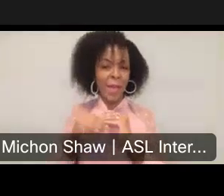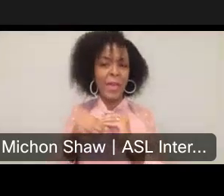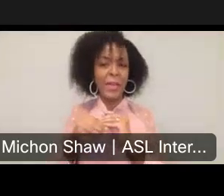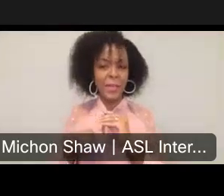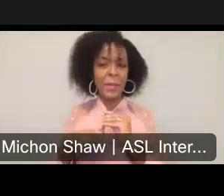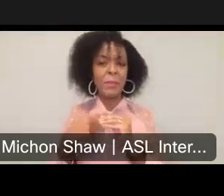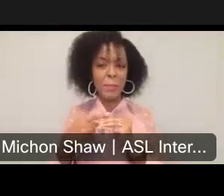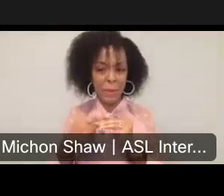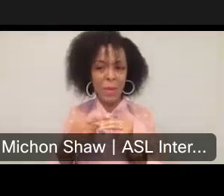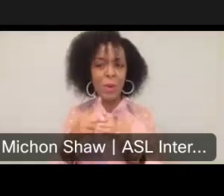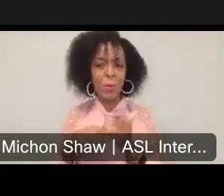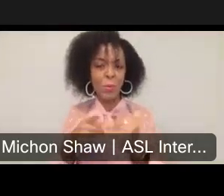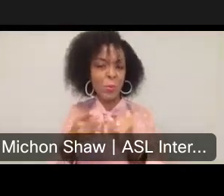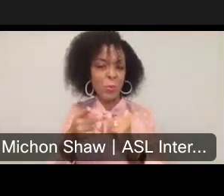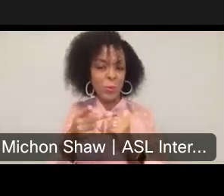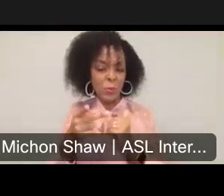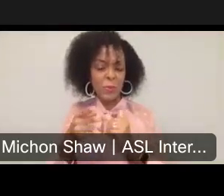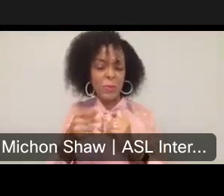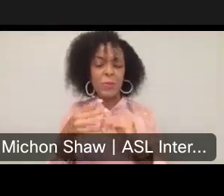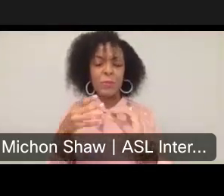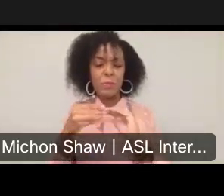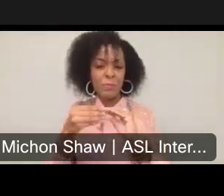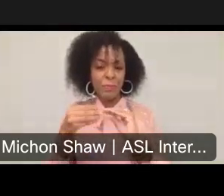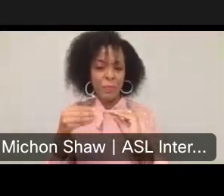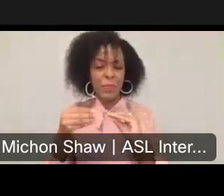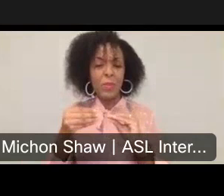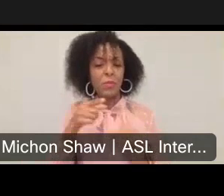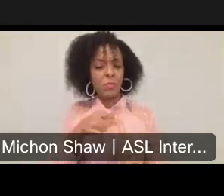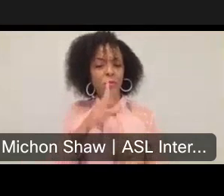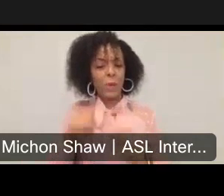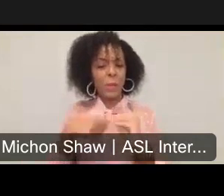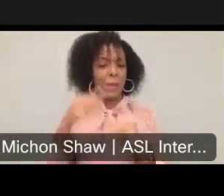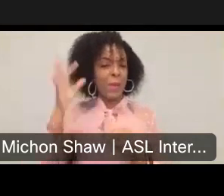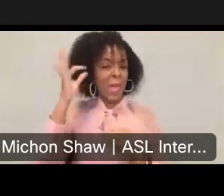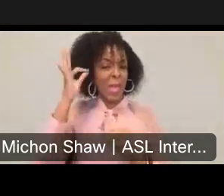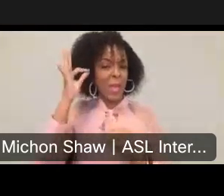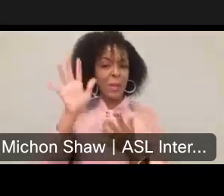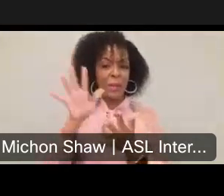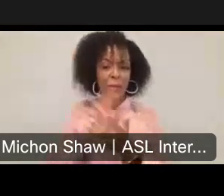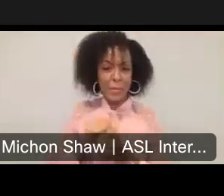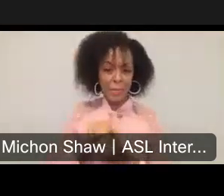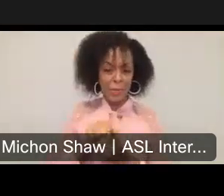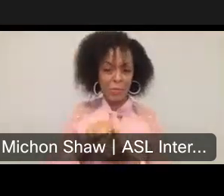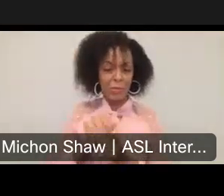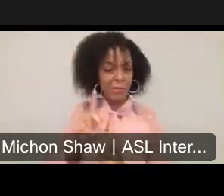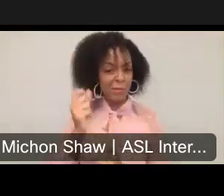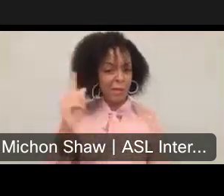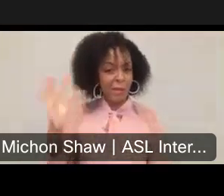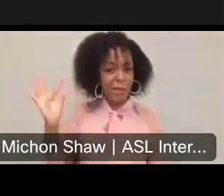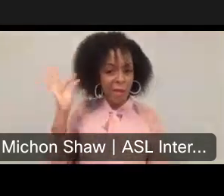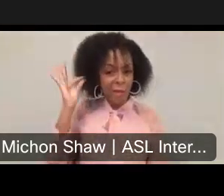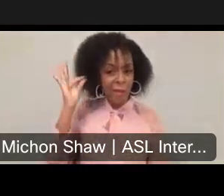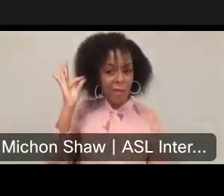you specifically, when you talked about hair damage. Hair has long been seen as a symbol of a